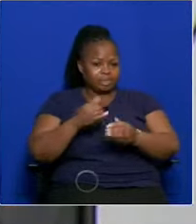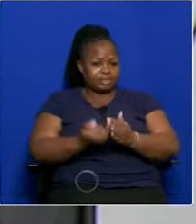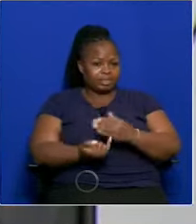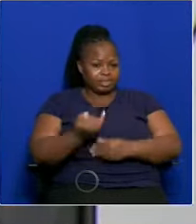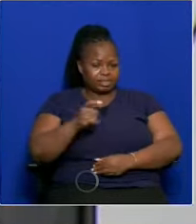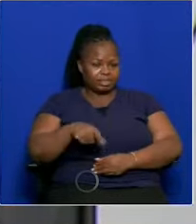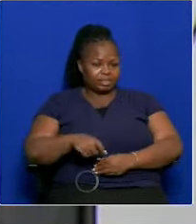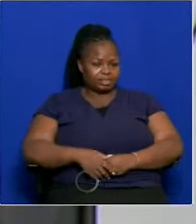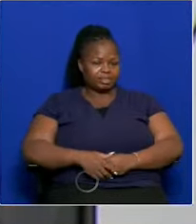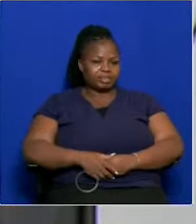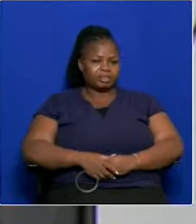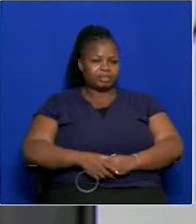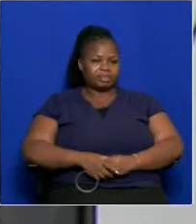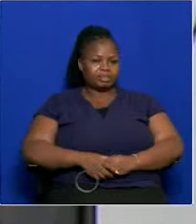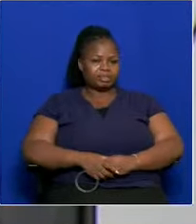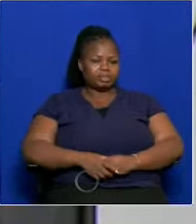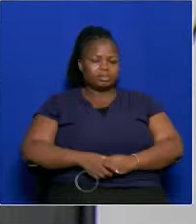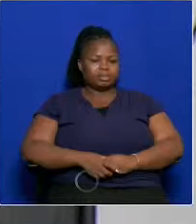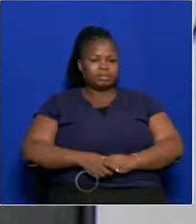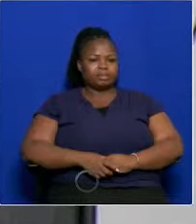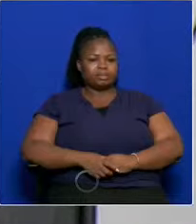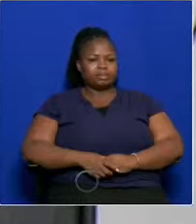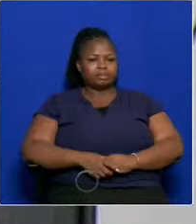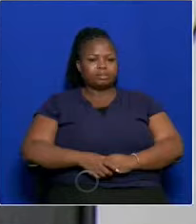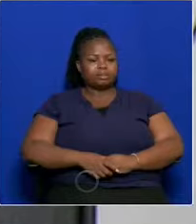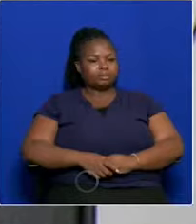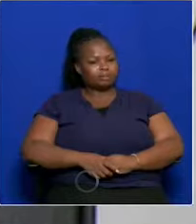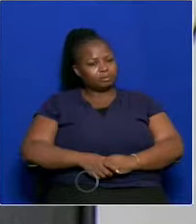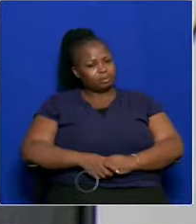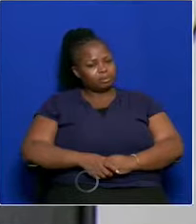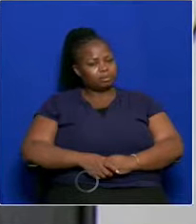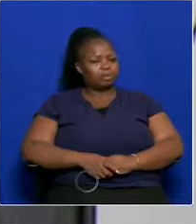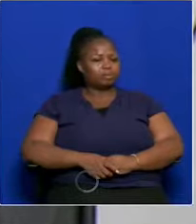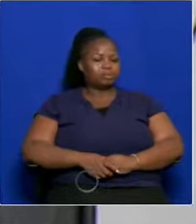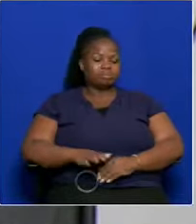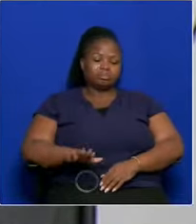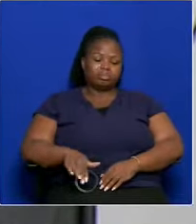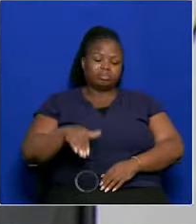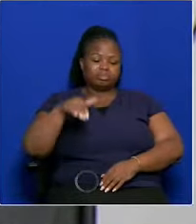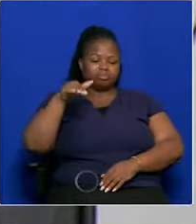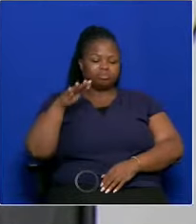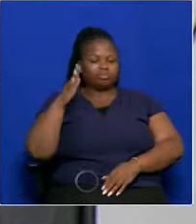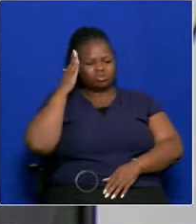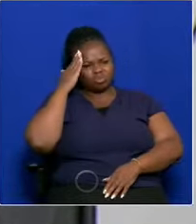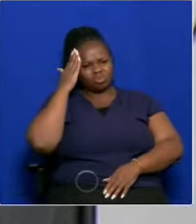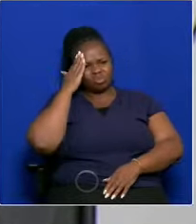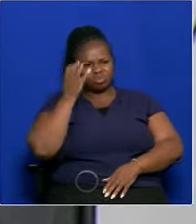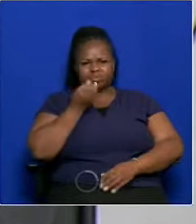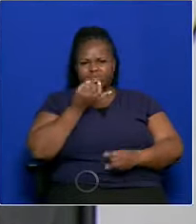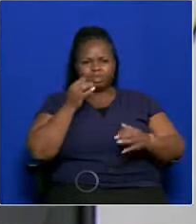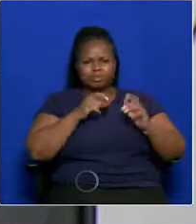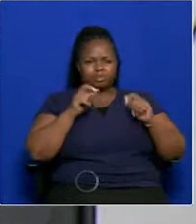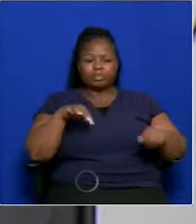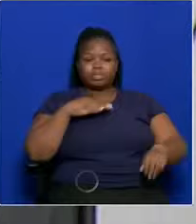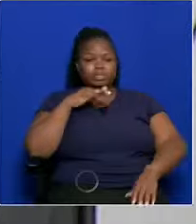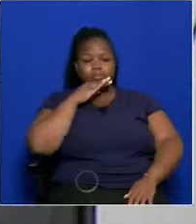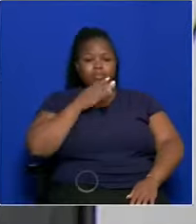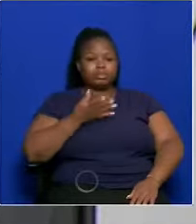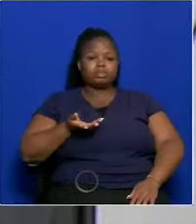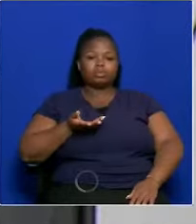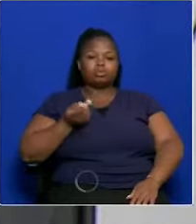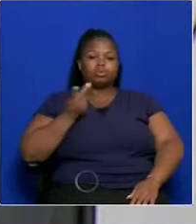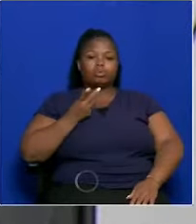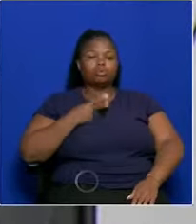Growing from a certain point and a place, knowing lots of persons, it does not necessarily mean you are a